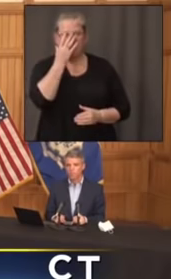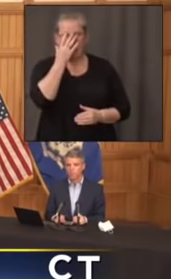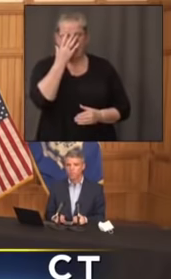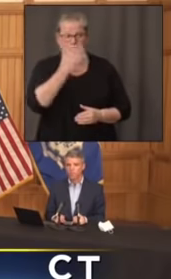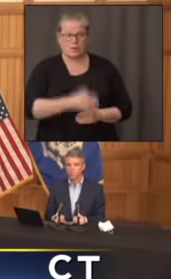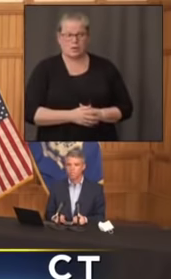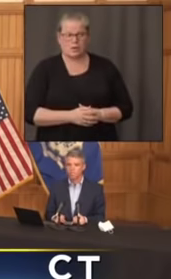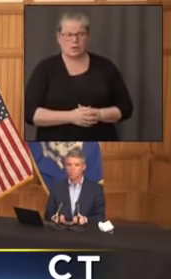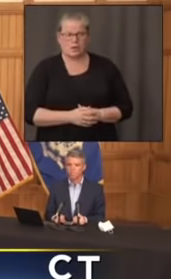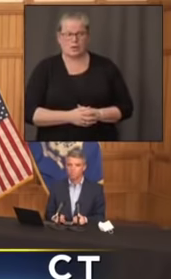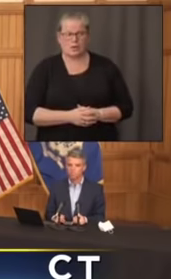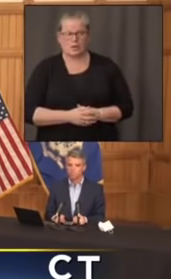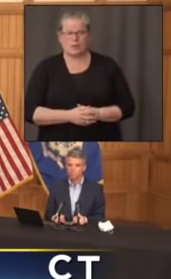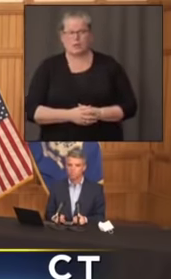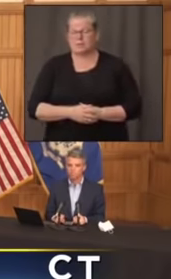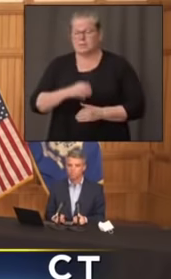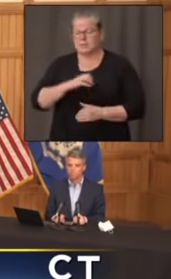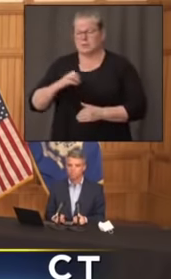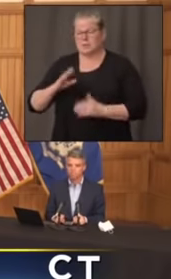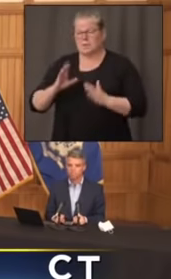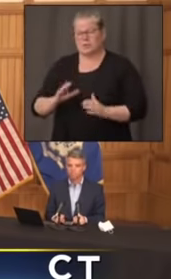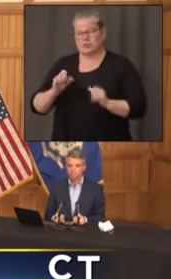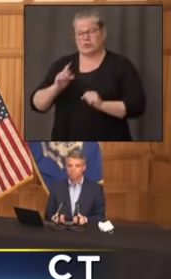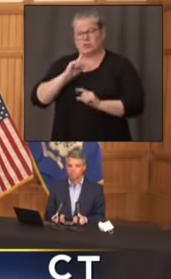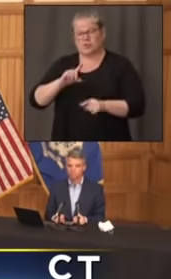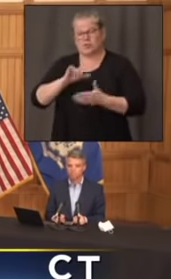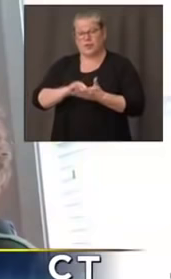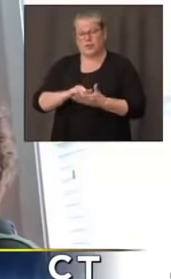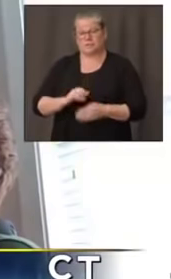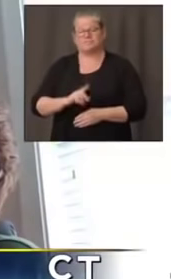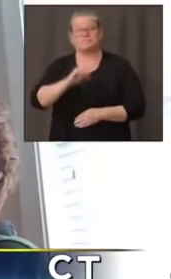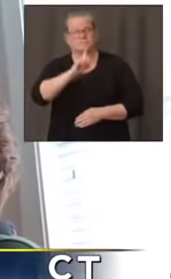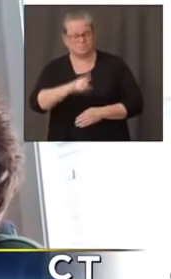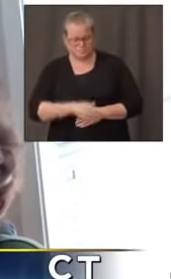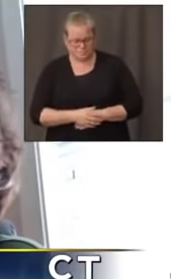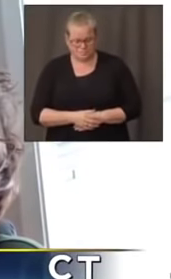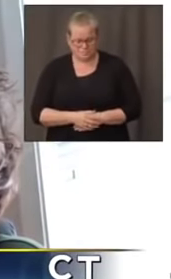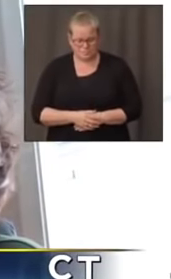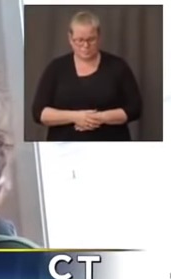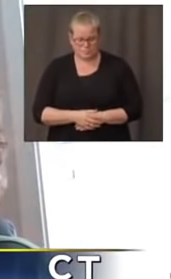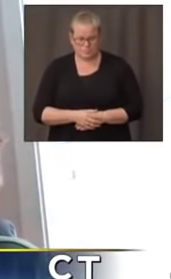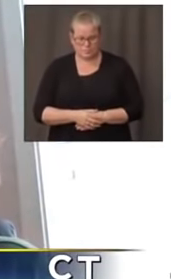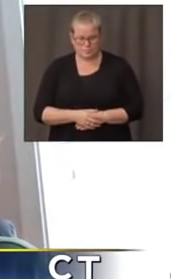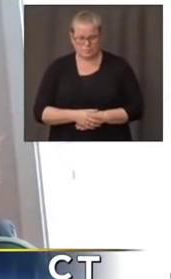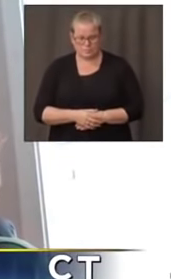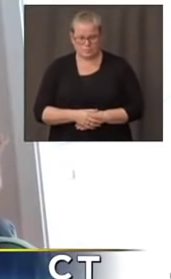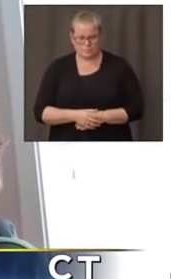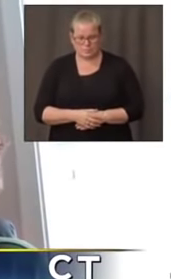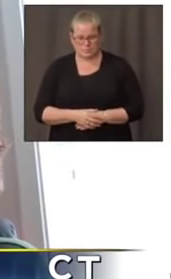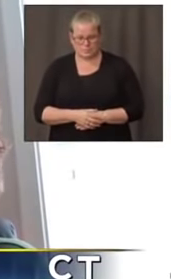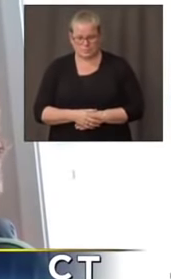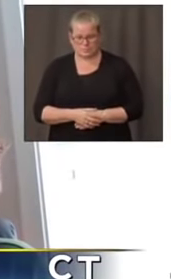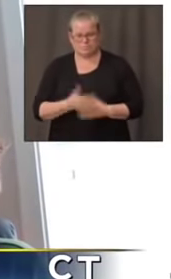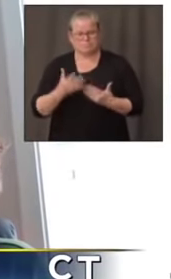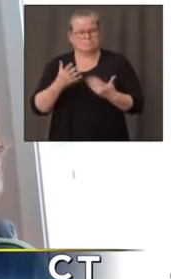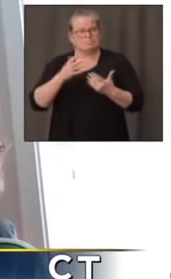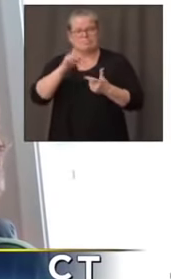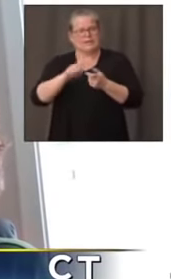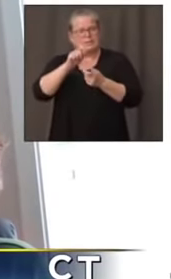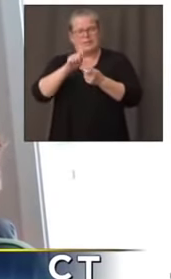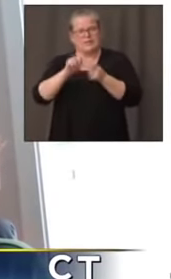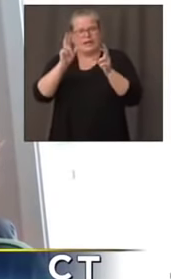Commissioner Gifford, do you want to take that? Sure. So I don't think I can speak to the specific issue of